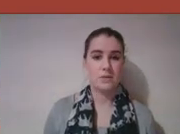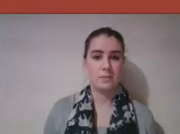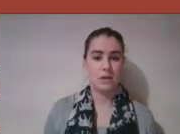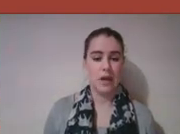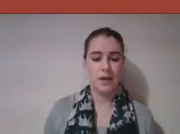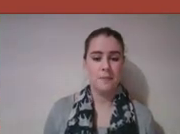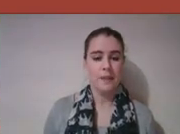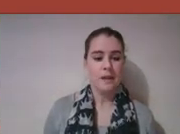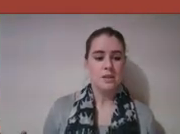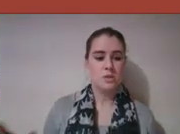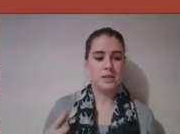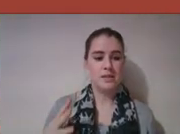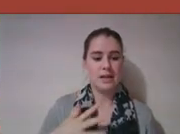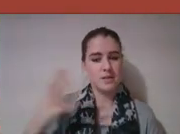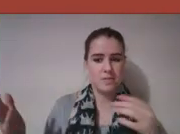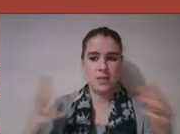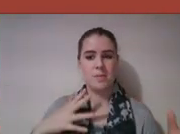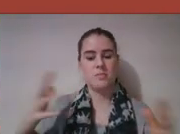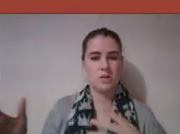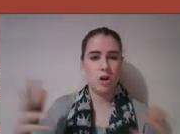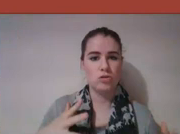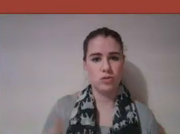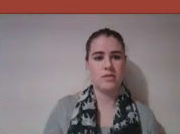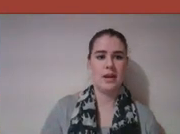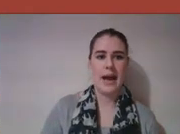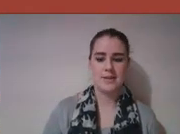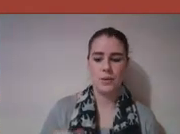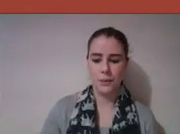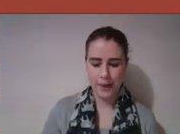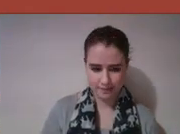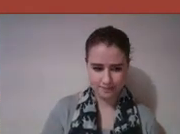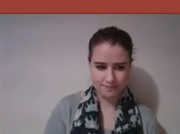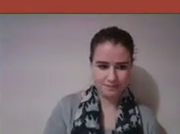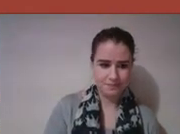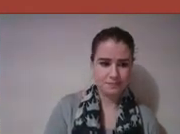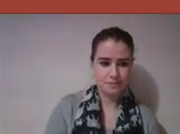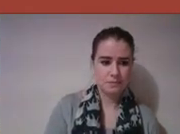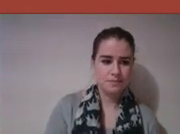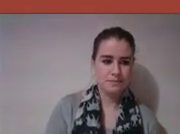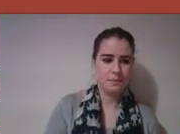married, okay? So obviously that's something that becomes a cultural thing as well.